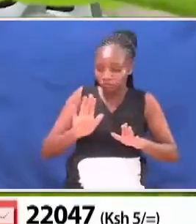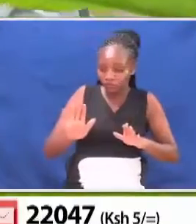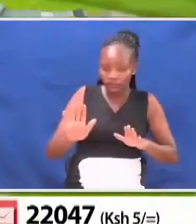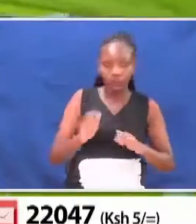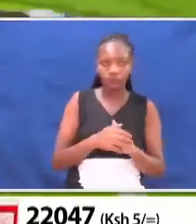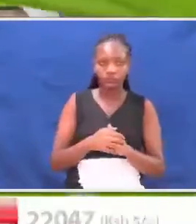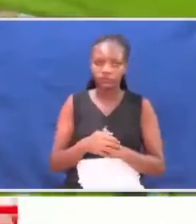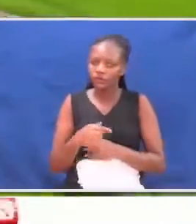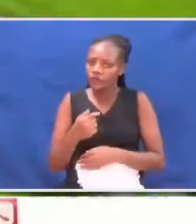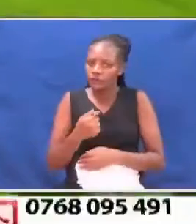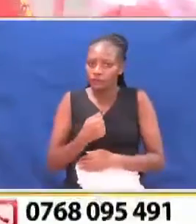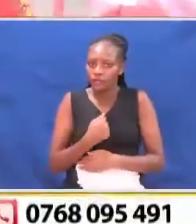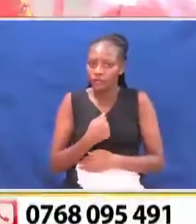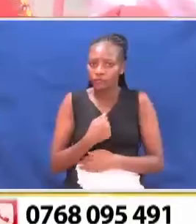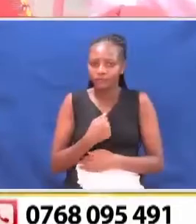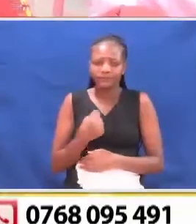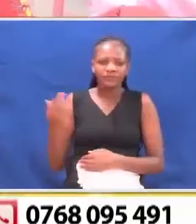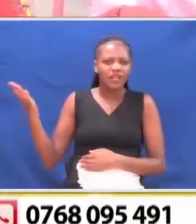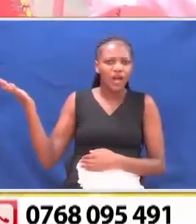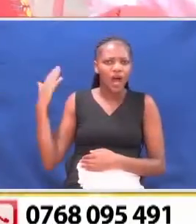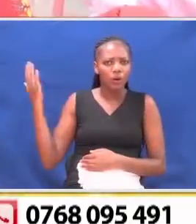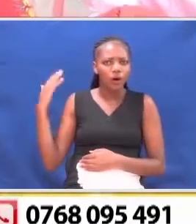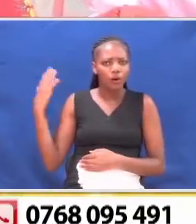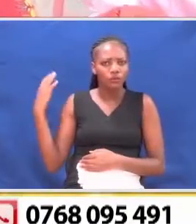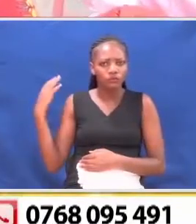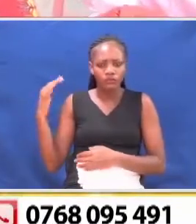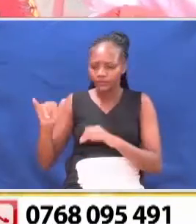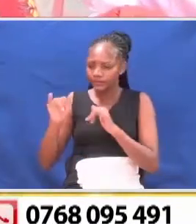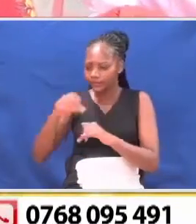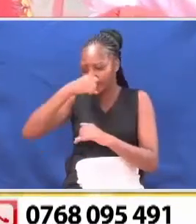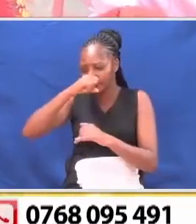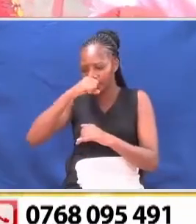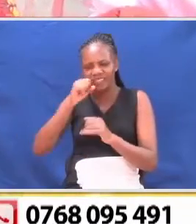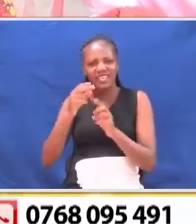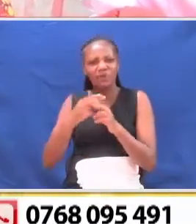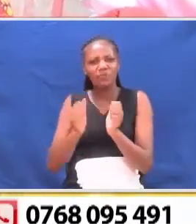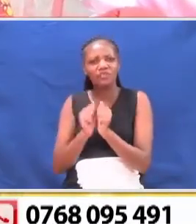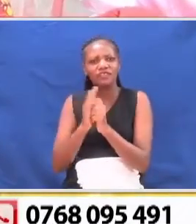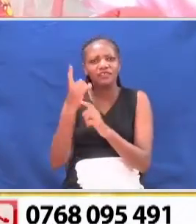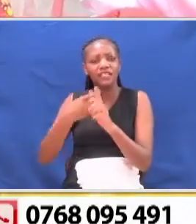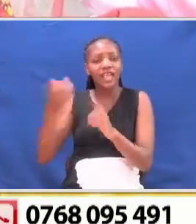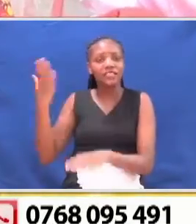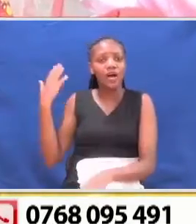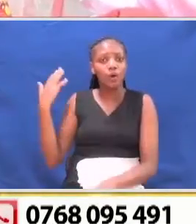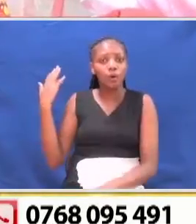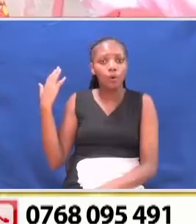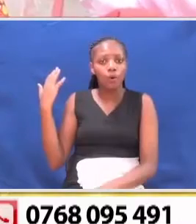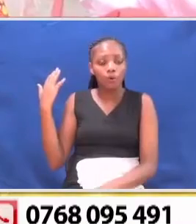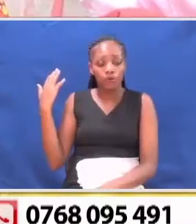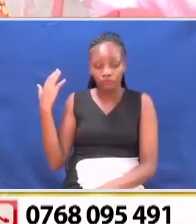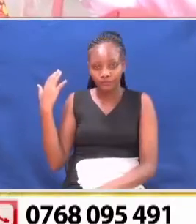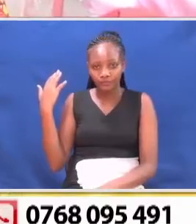society? Mimi ni nilikuwa kwa street girl wakati ni kama miaka 15 nilikuwa nikiwa